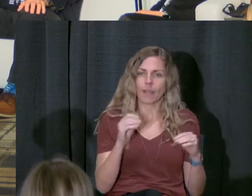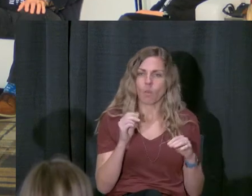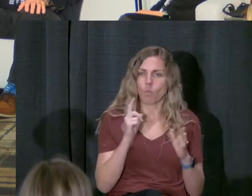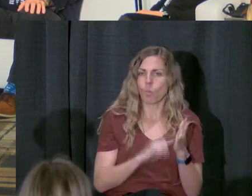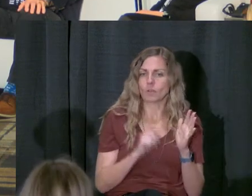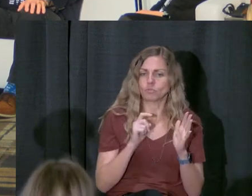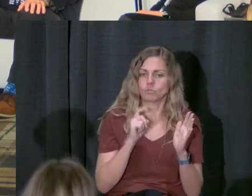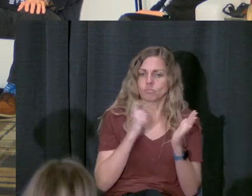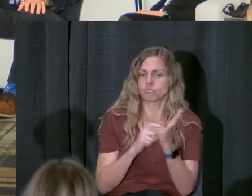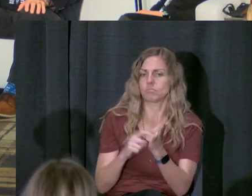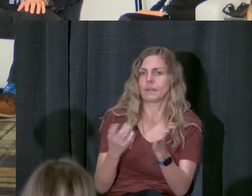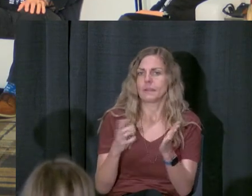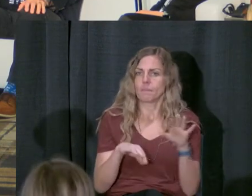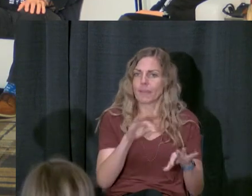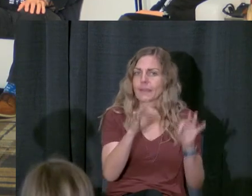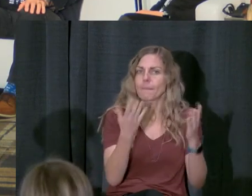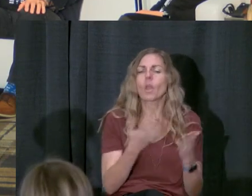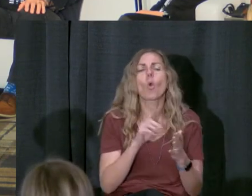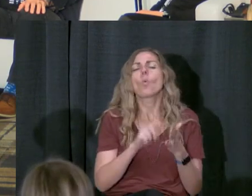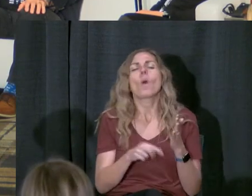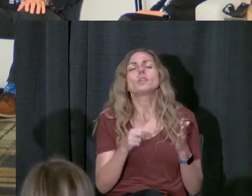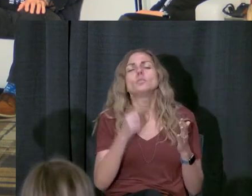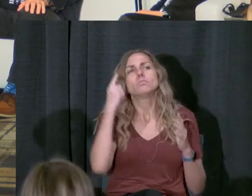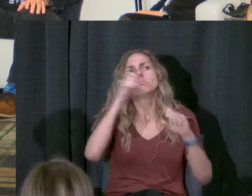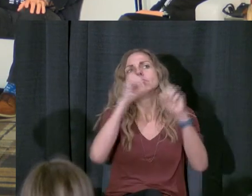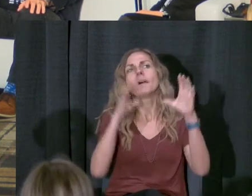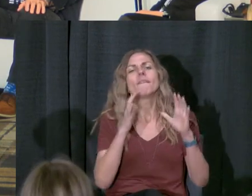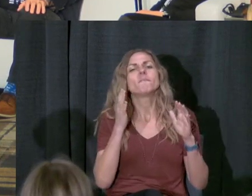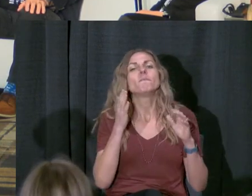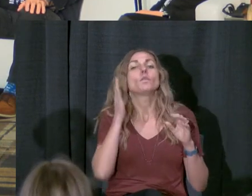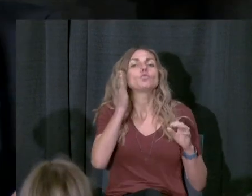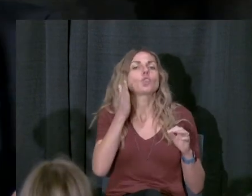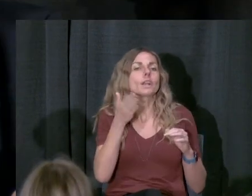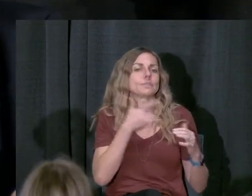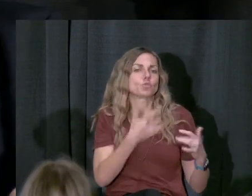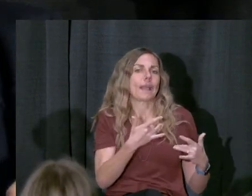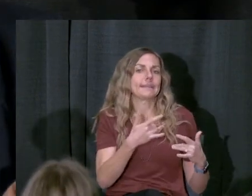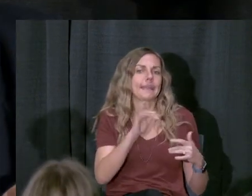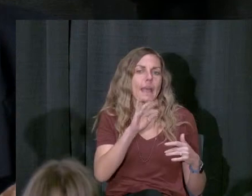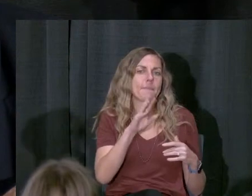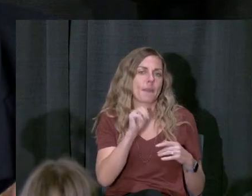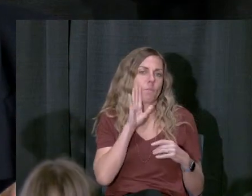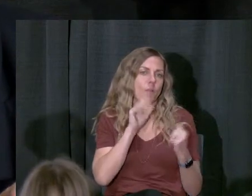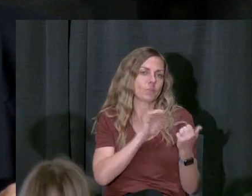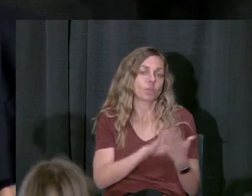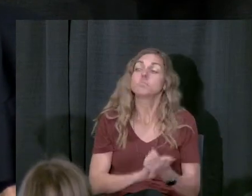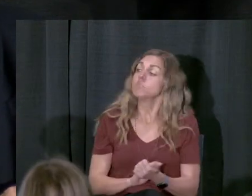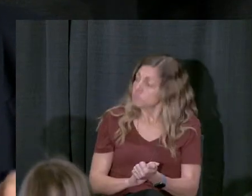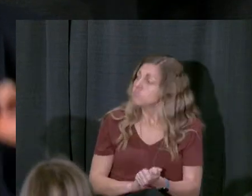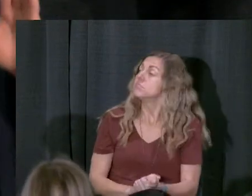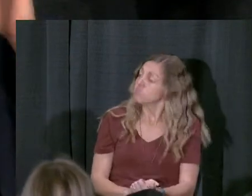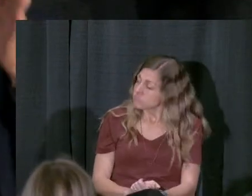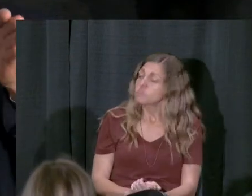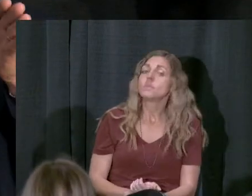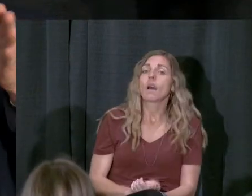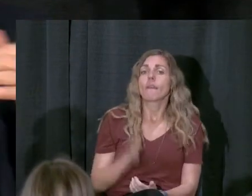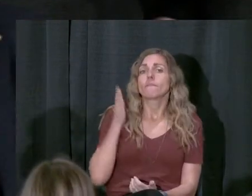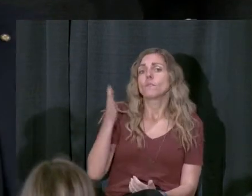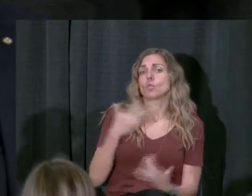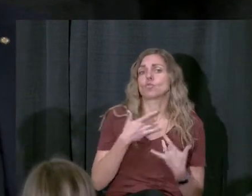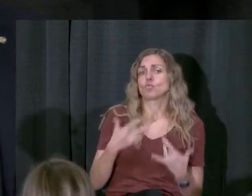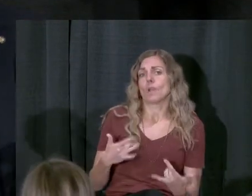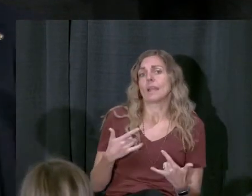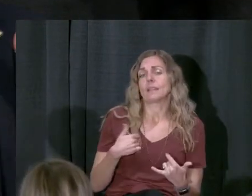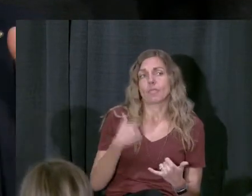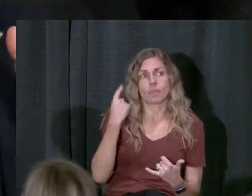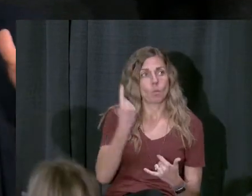see as future trends that you're going to think IBM is going to address? Yeah, future trends. So I think a good way to think about trends, I was